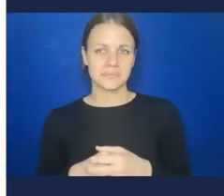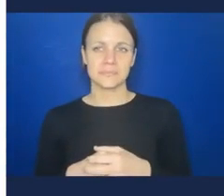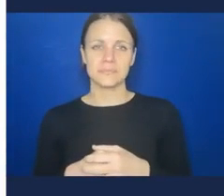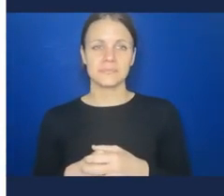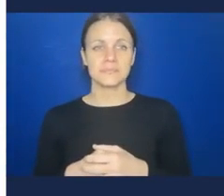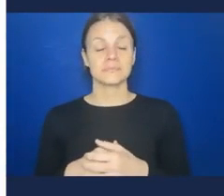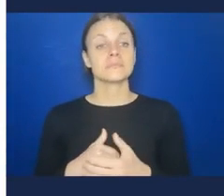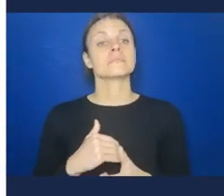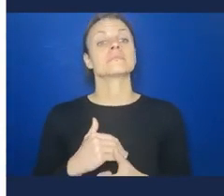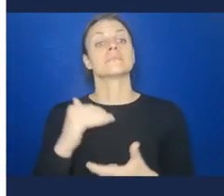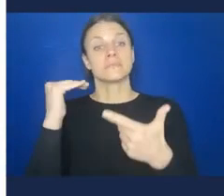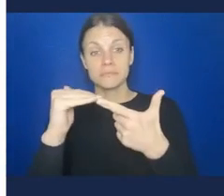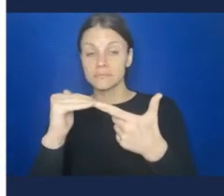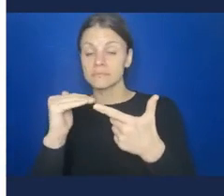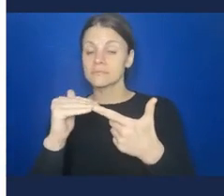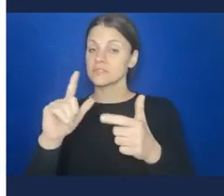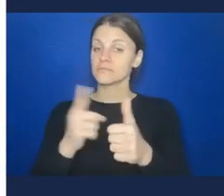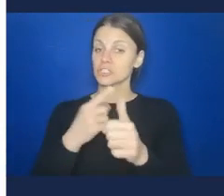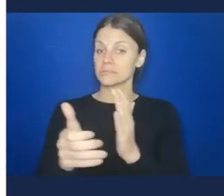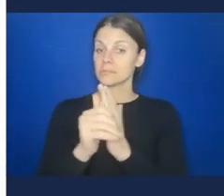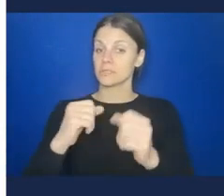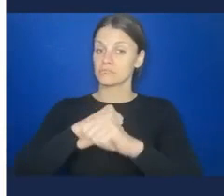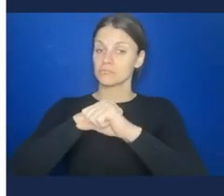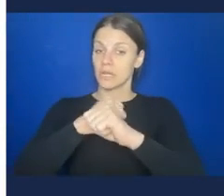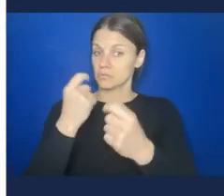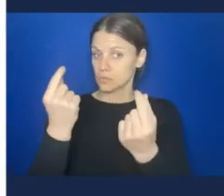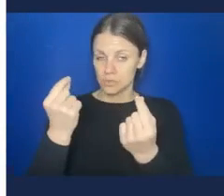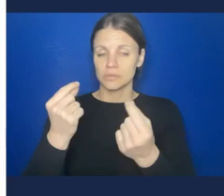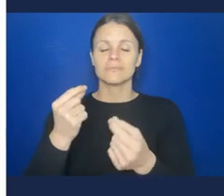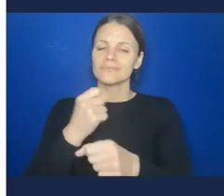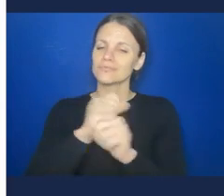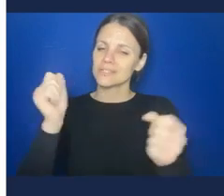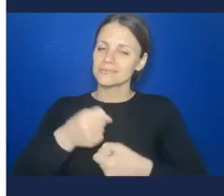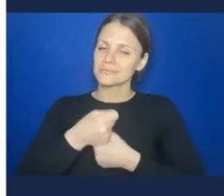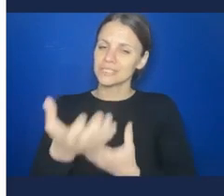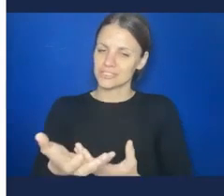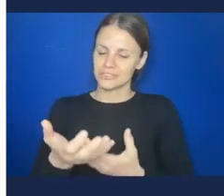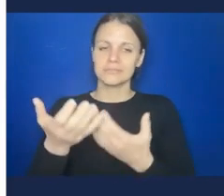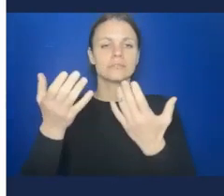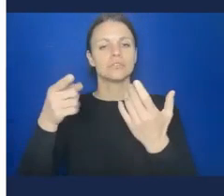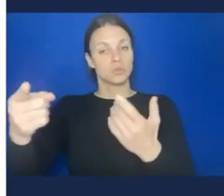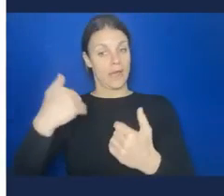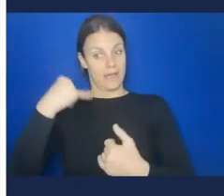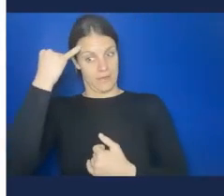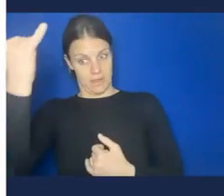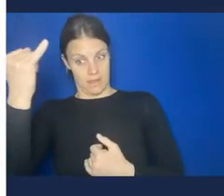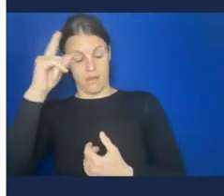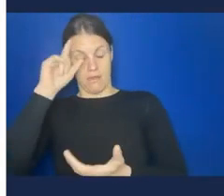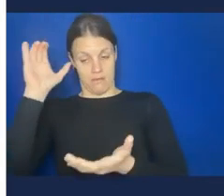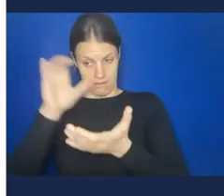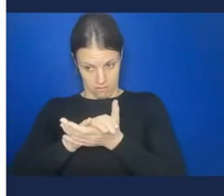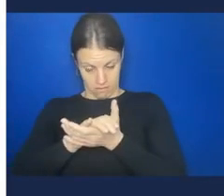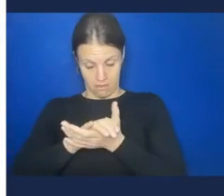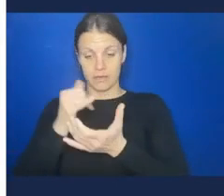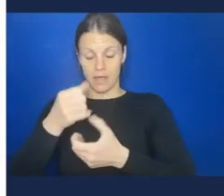Next, the First Amendment protects the freedom of speech. So you've had the idea, you hold the belief, and now you're communicating it